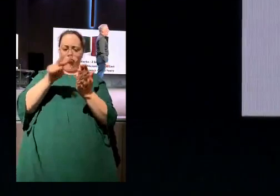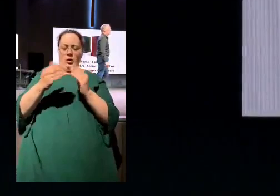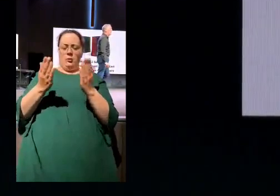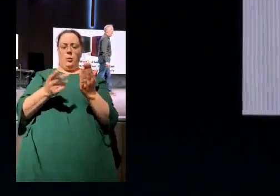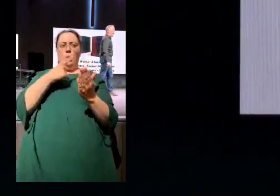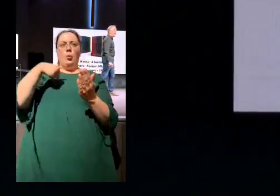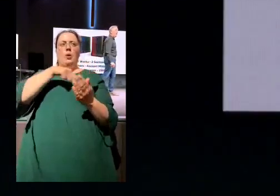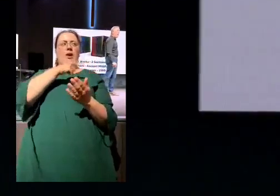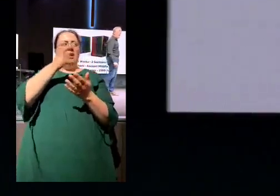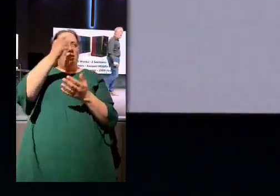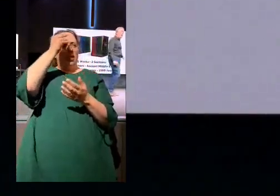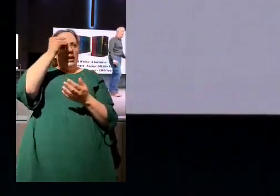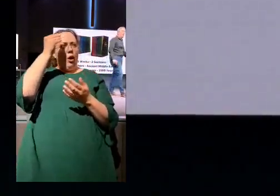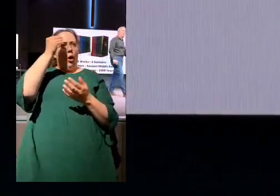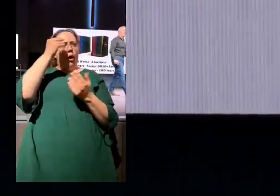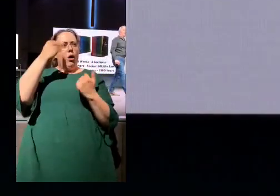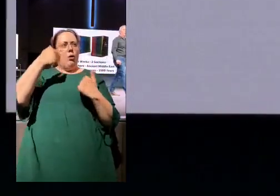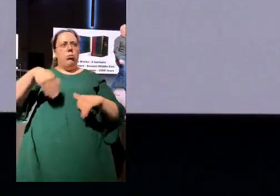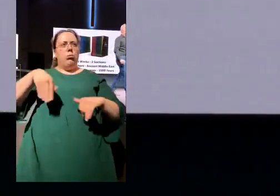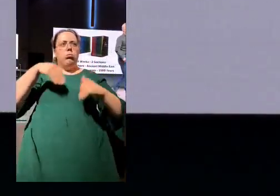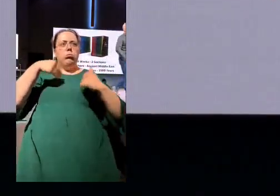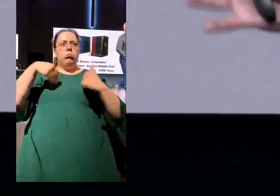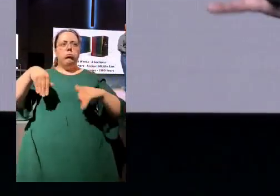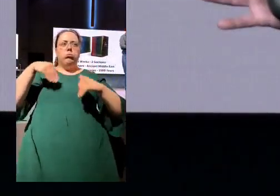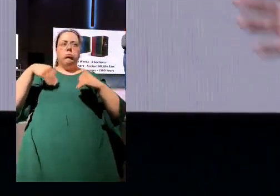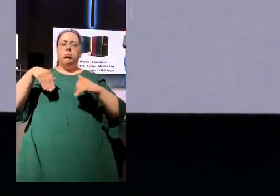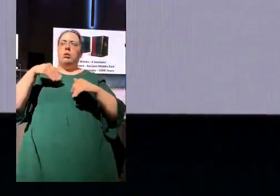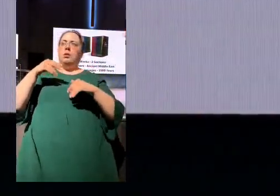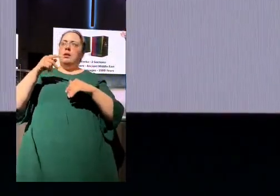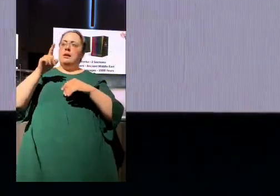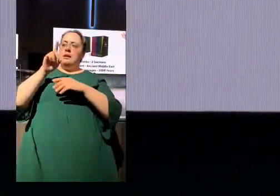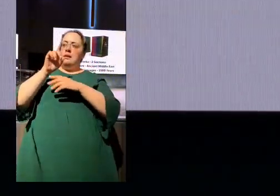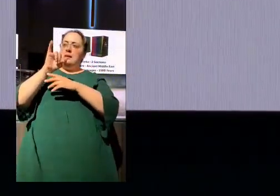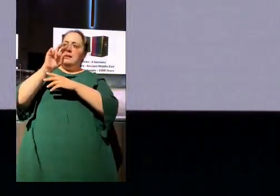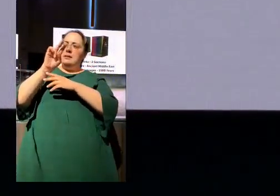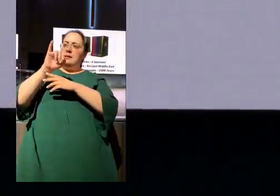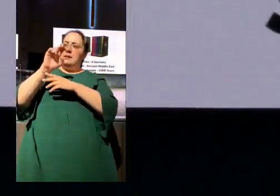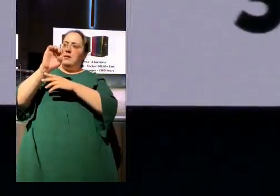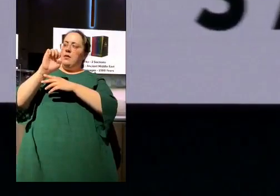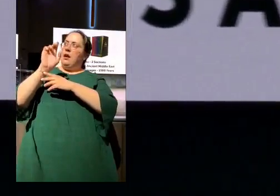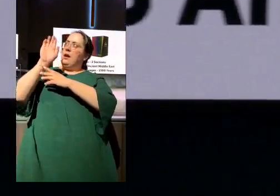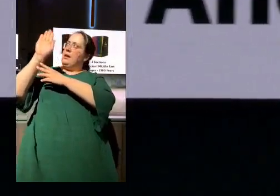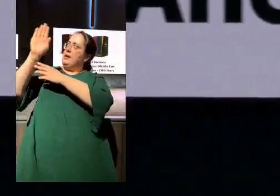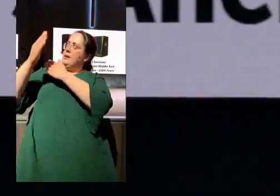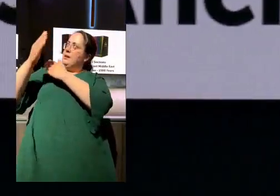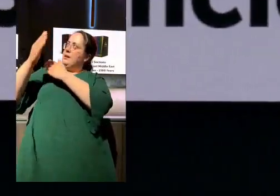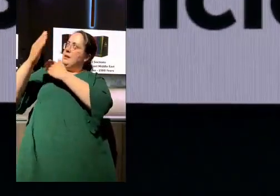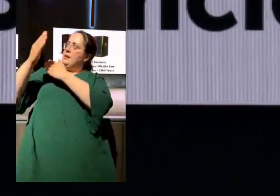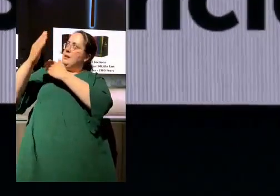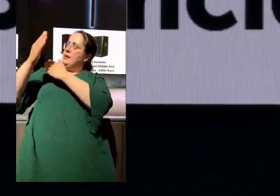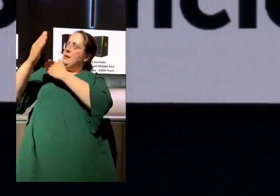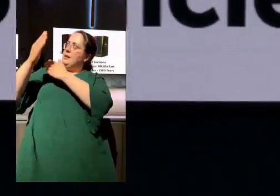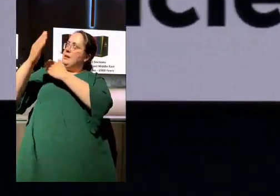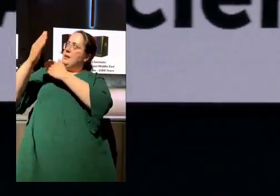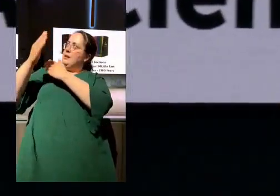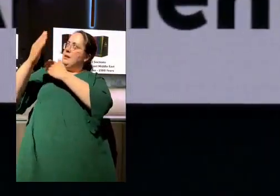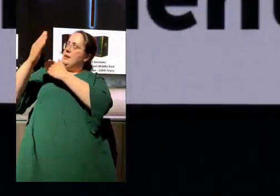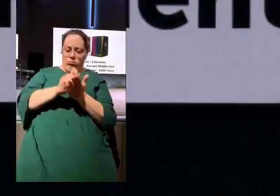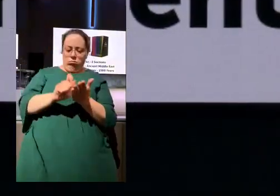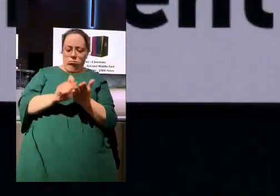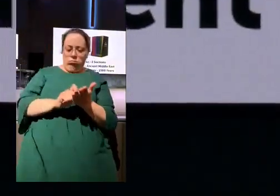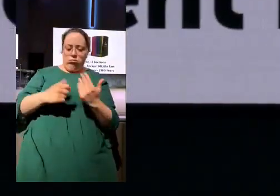a divine hand in this. It's not just another book. It's not just another religion, spiritual record.